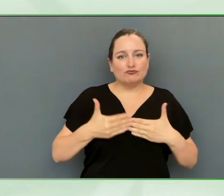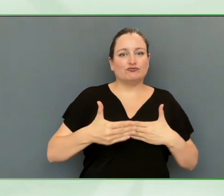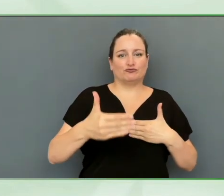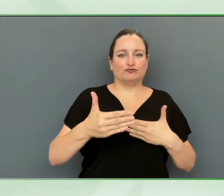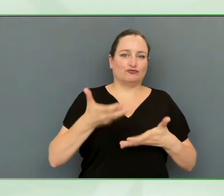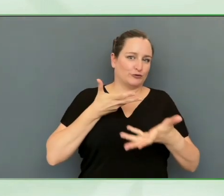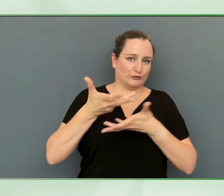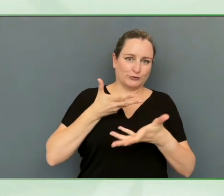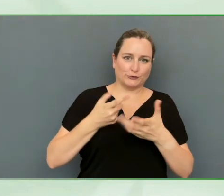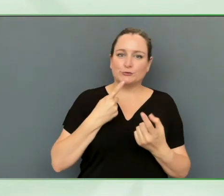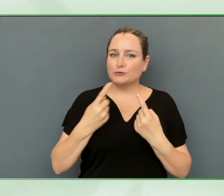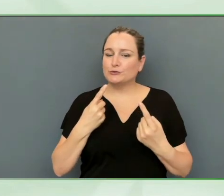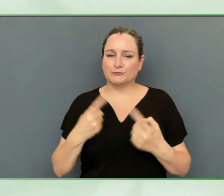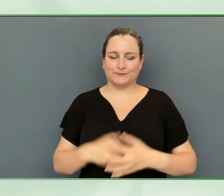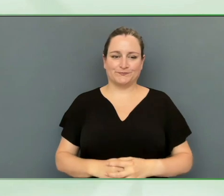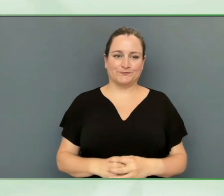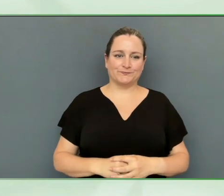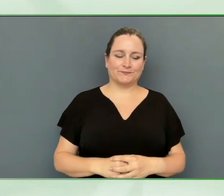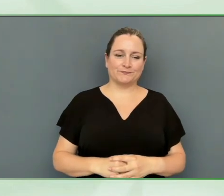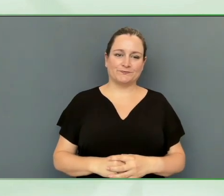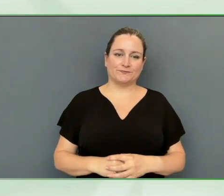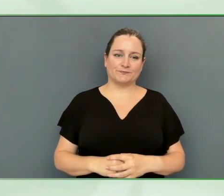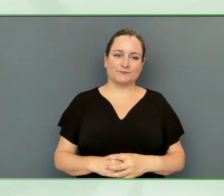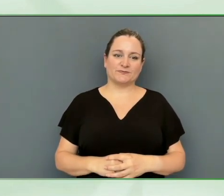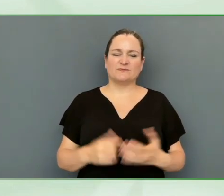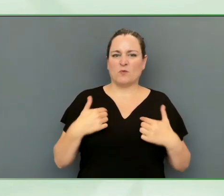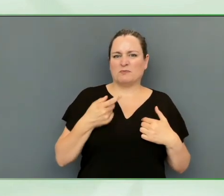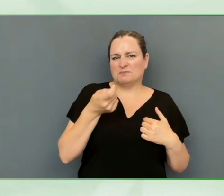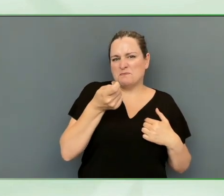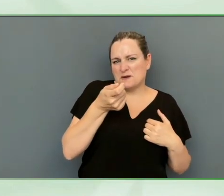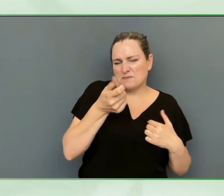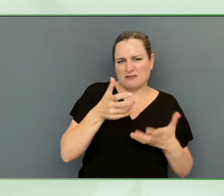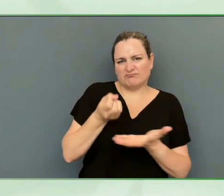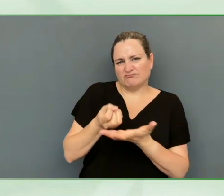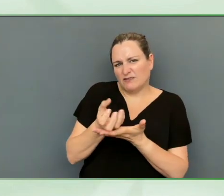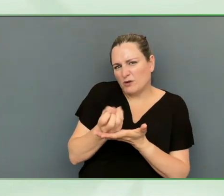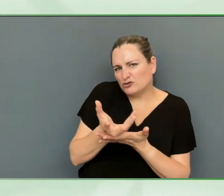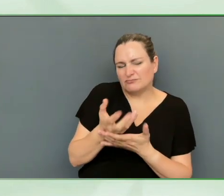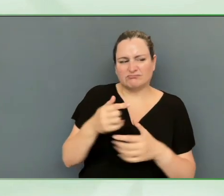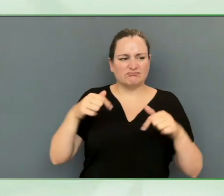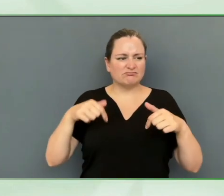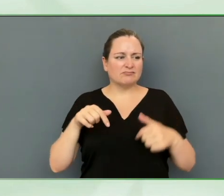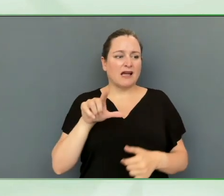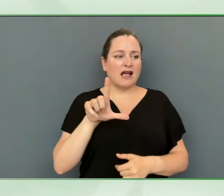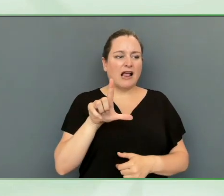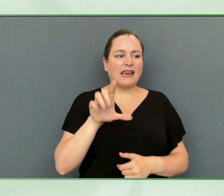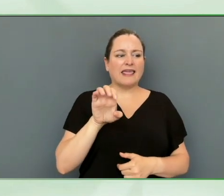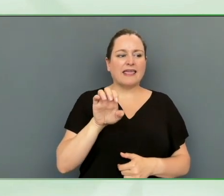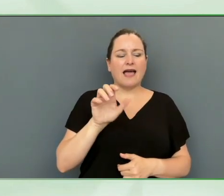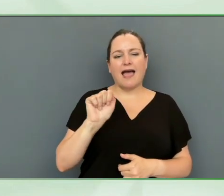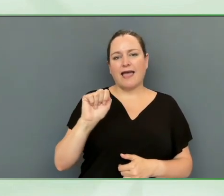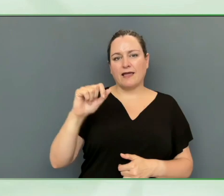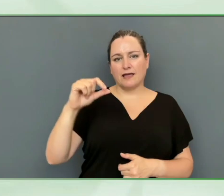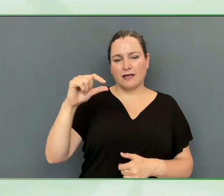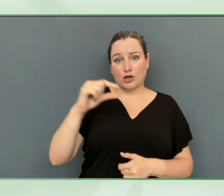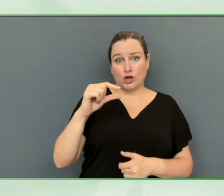first going to address a little bit about what is the League, so you have a little bit of an idea. Why is it important that we have a League in the